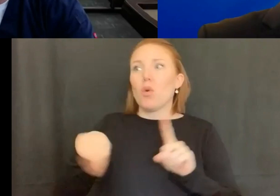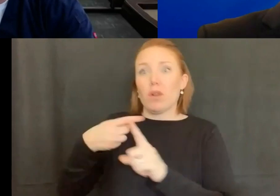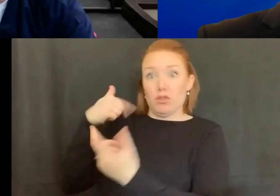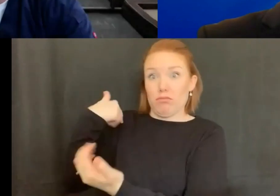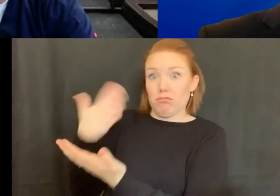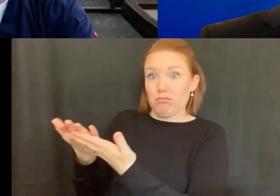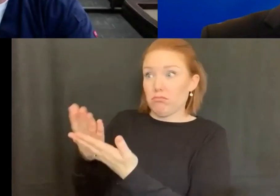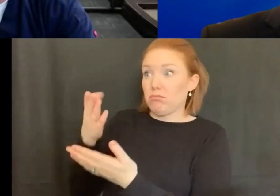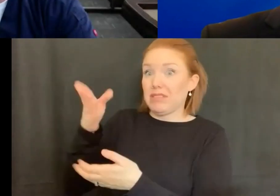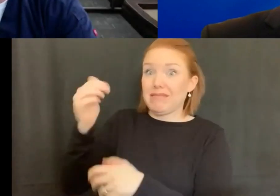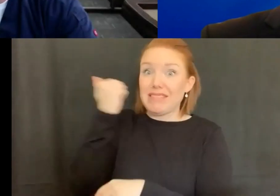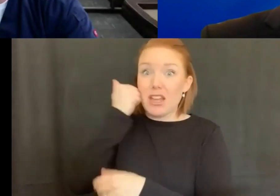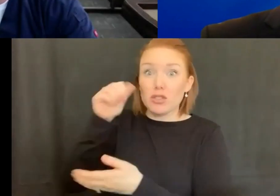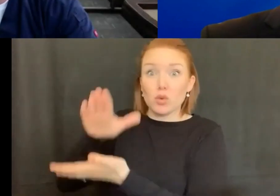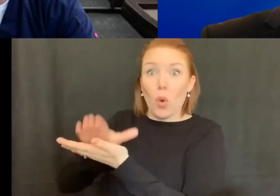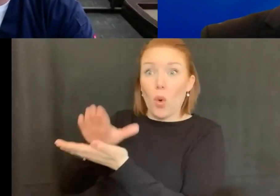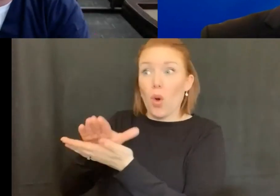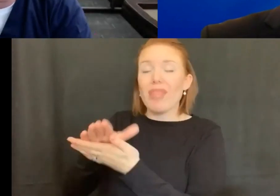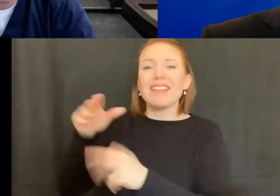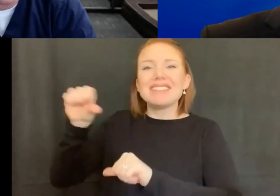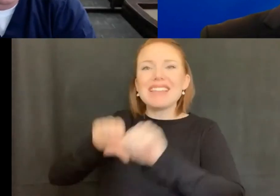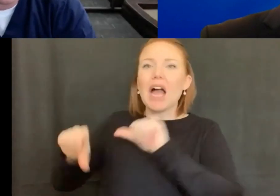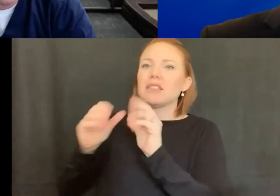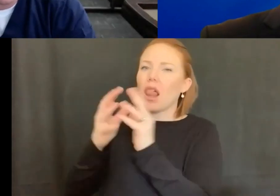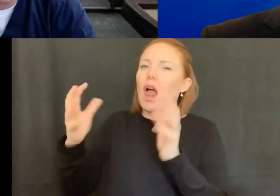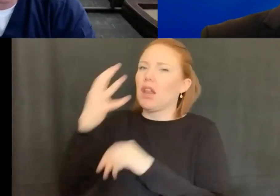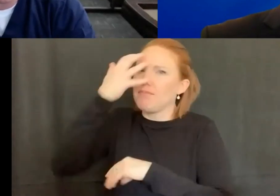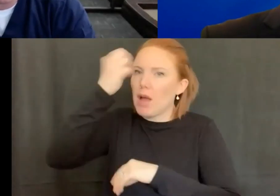the science you learn is going to be a lot of memorization.